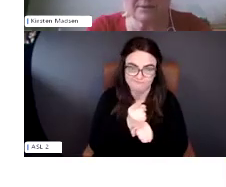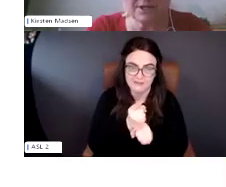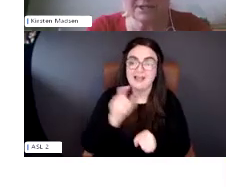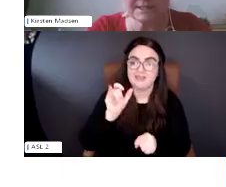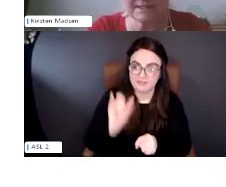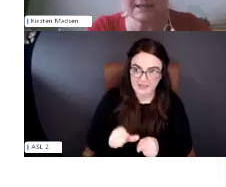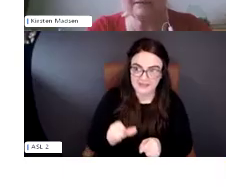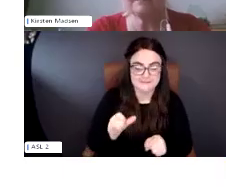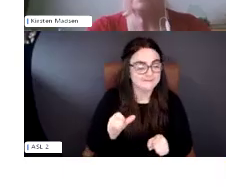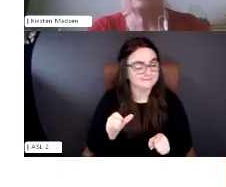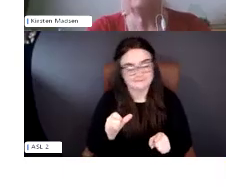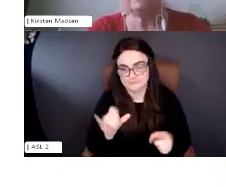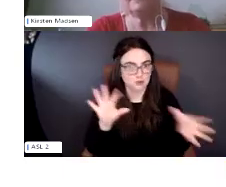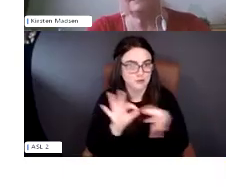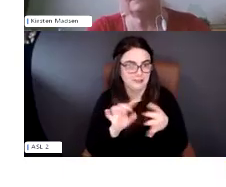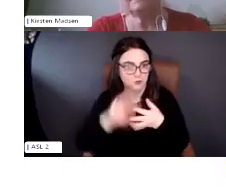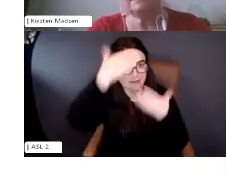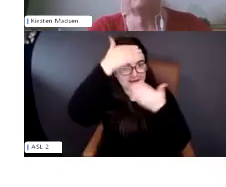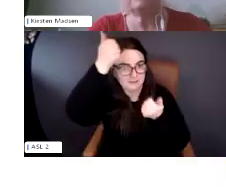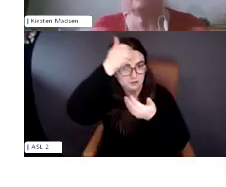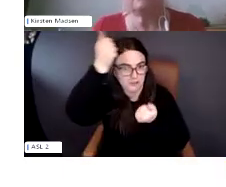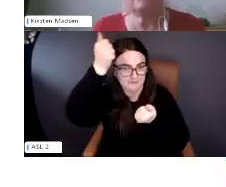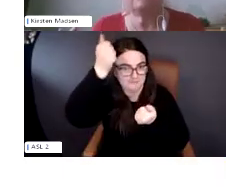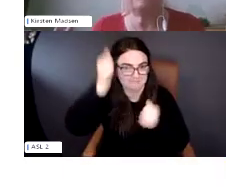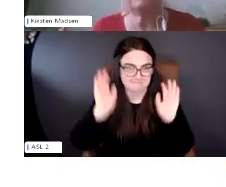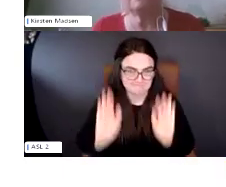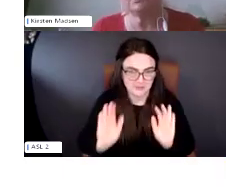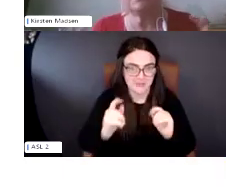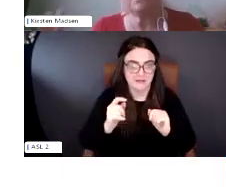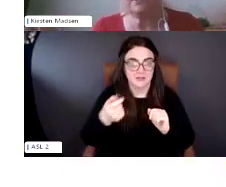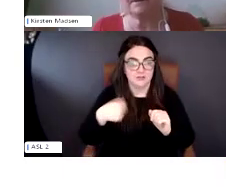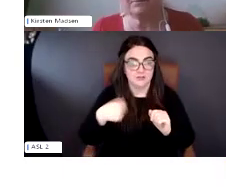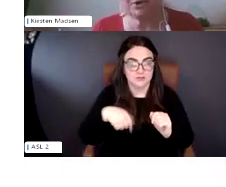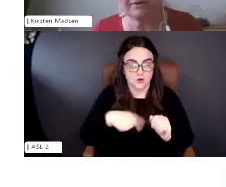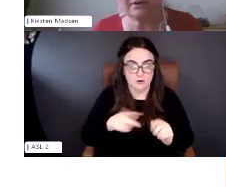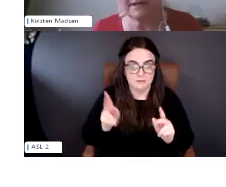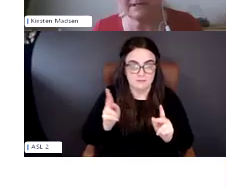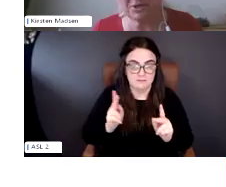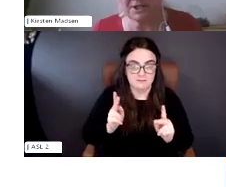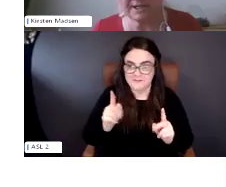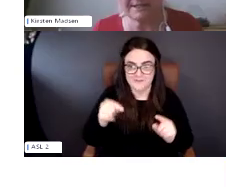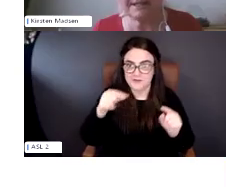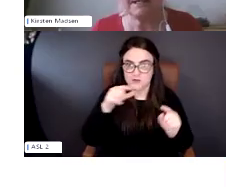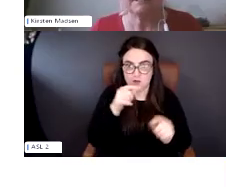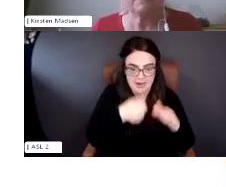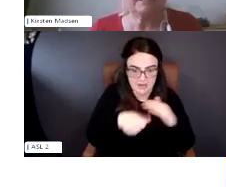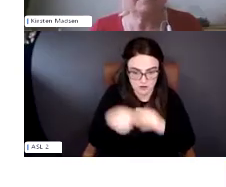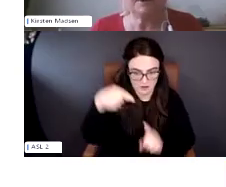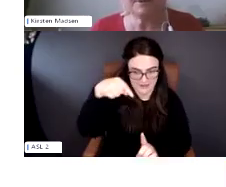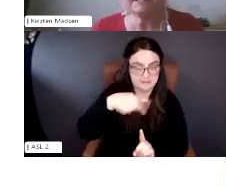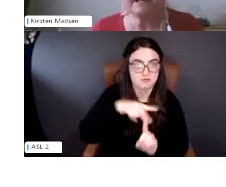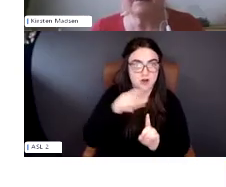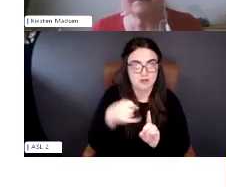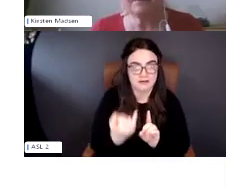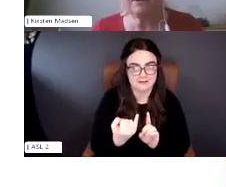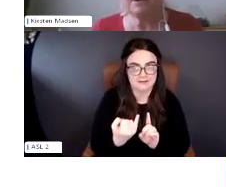our project itself, because people with dementia was beyond the purview of this project. But we